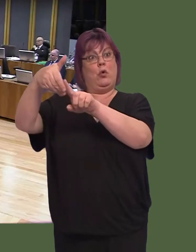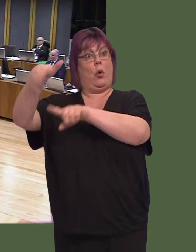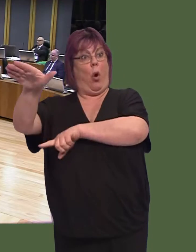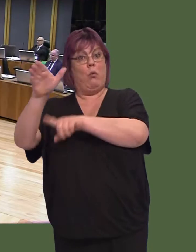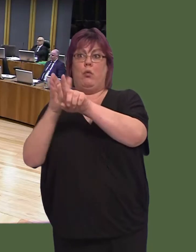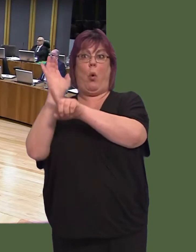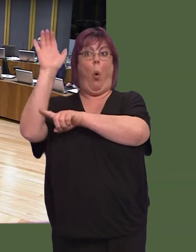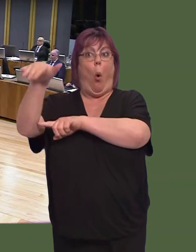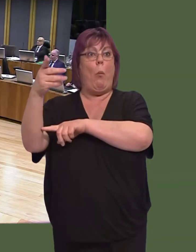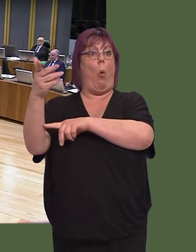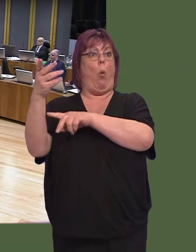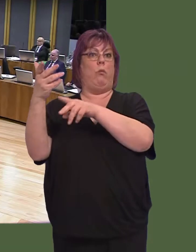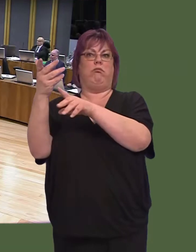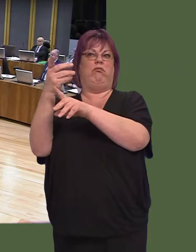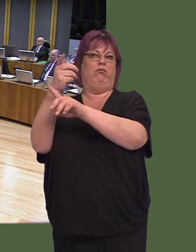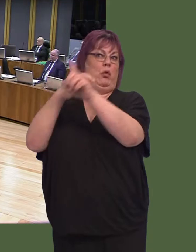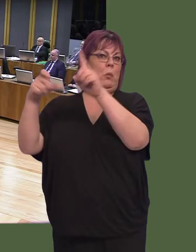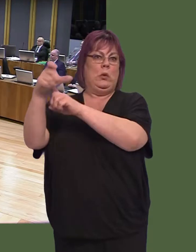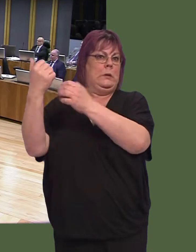ready to do so and therefore able to